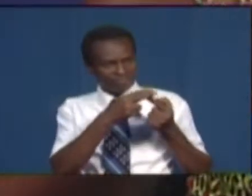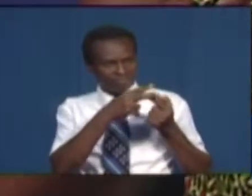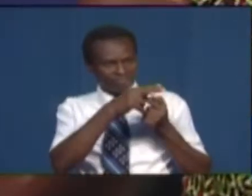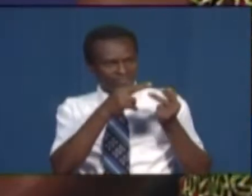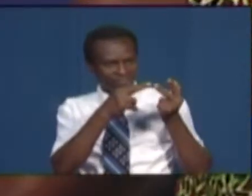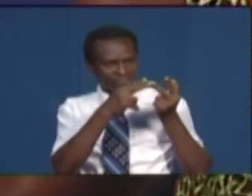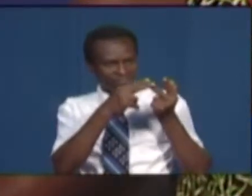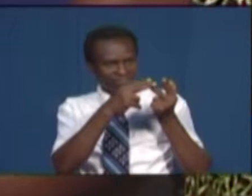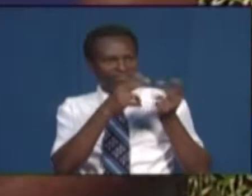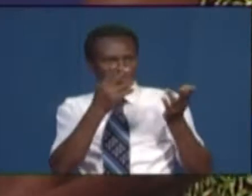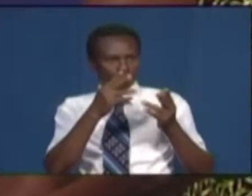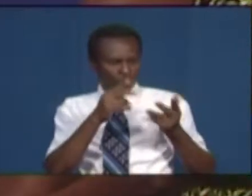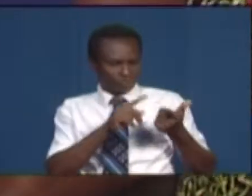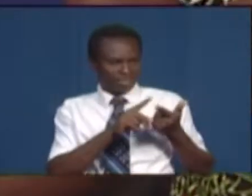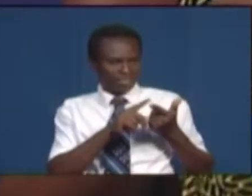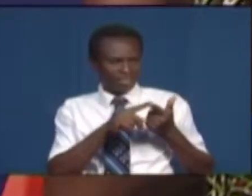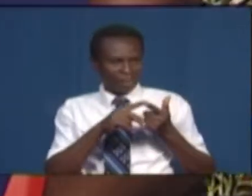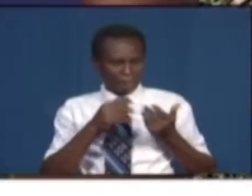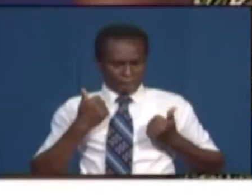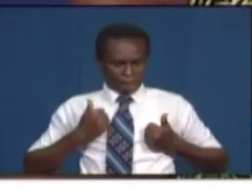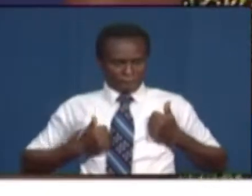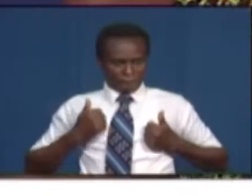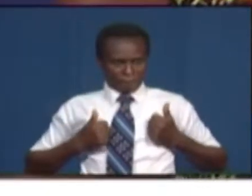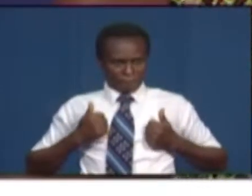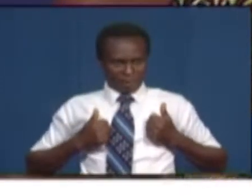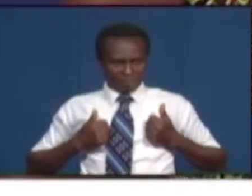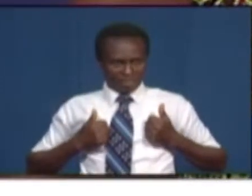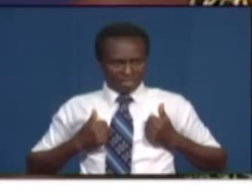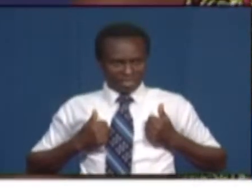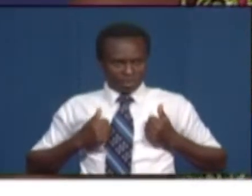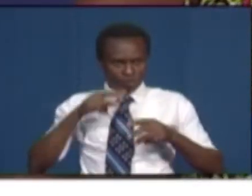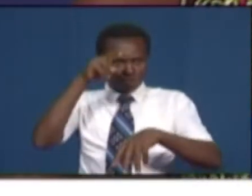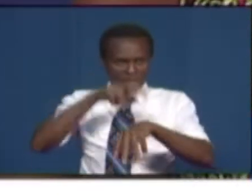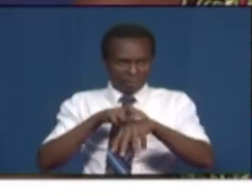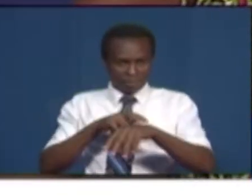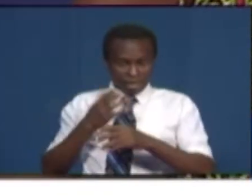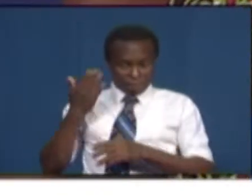I tried. Twice a day, I tried, but now I'm doing well.